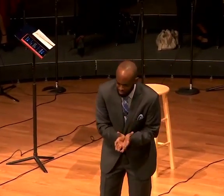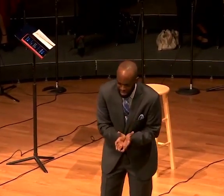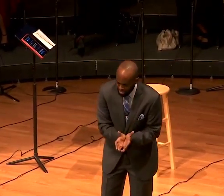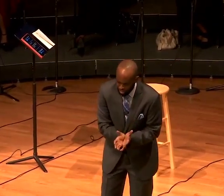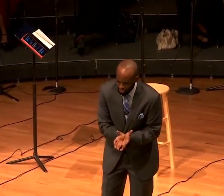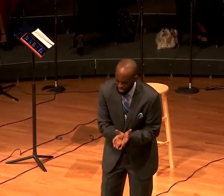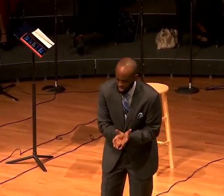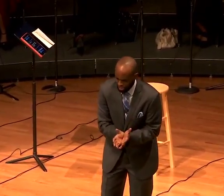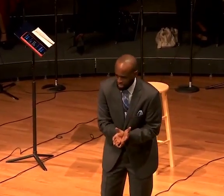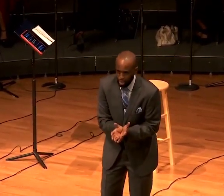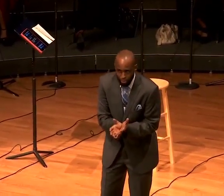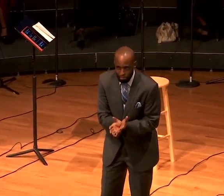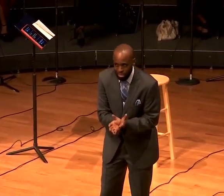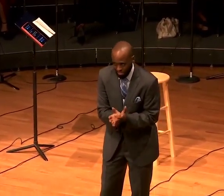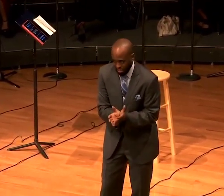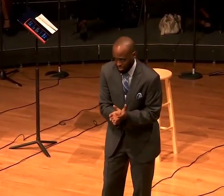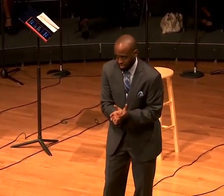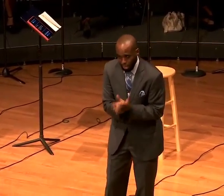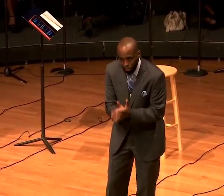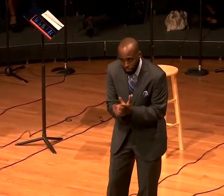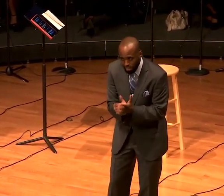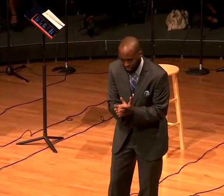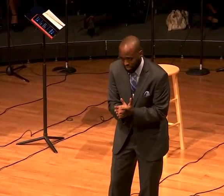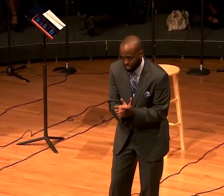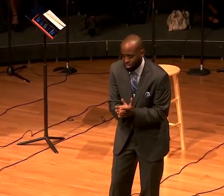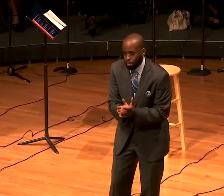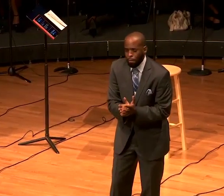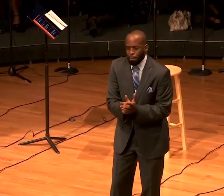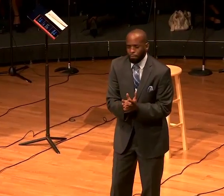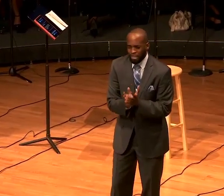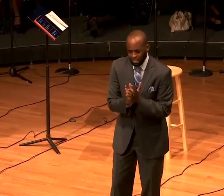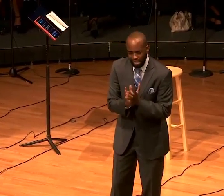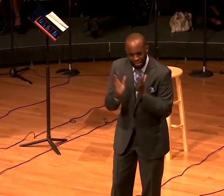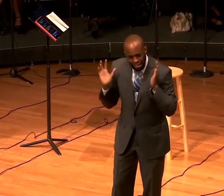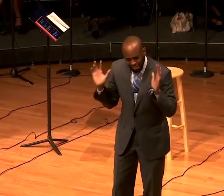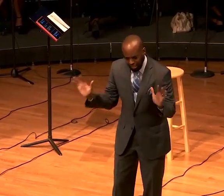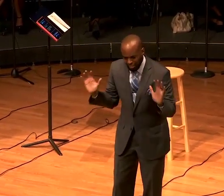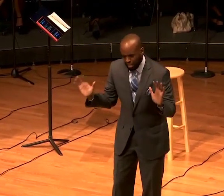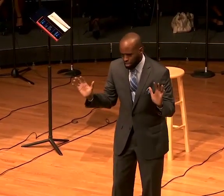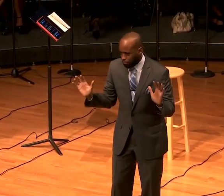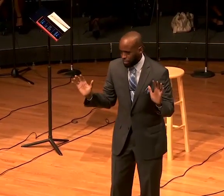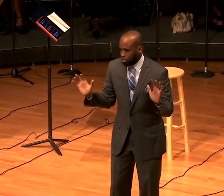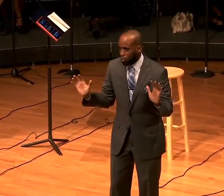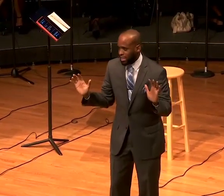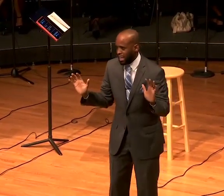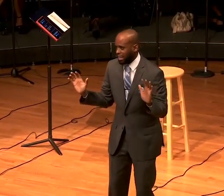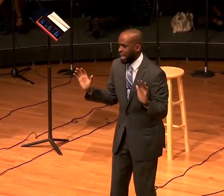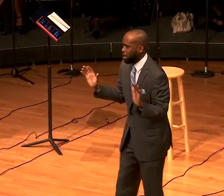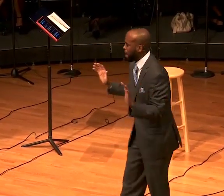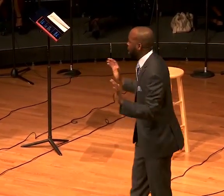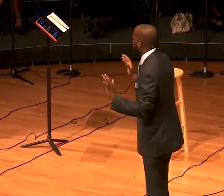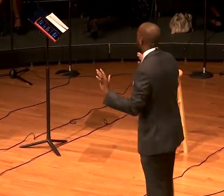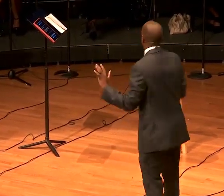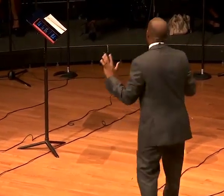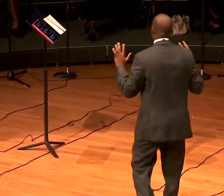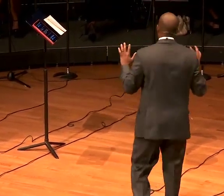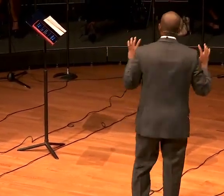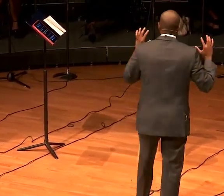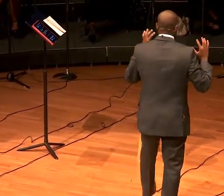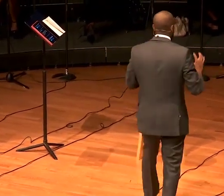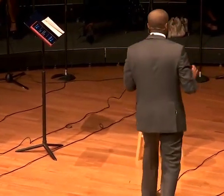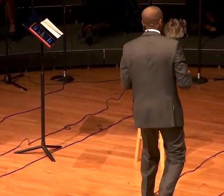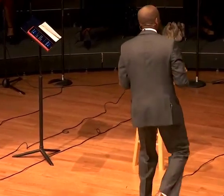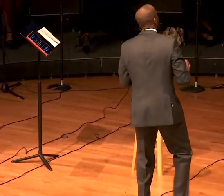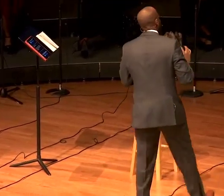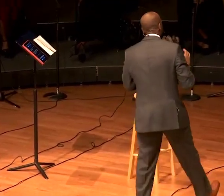Please, Alumni Association, can we admit this? Can we admit this? This connected theme for this weekend came out of a